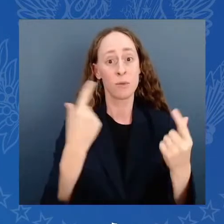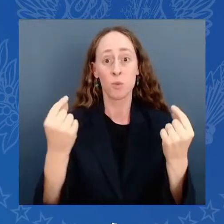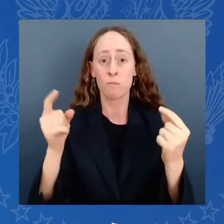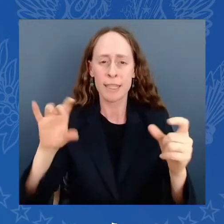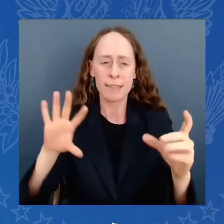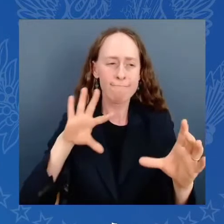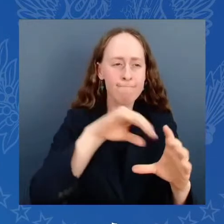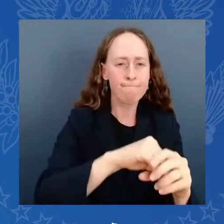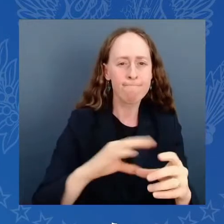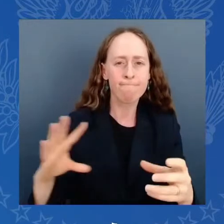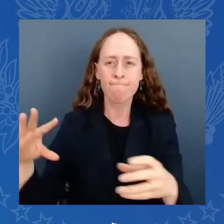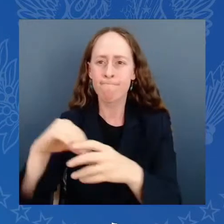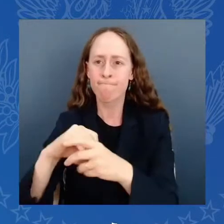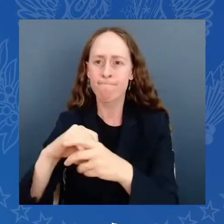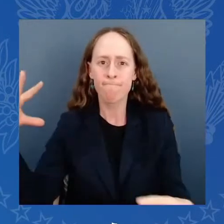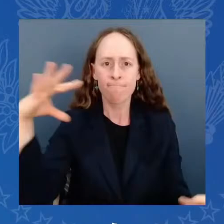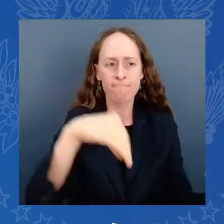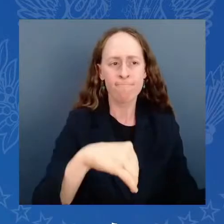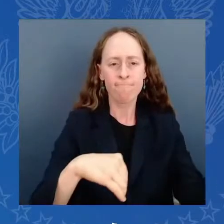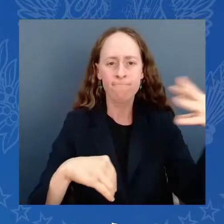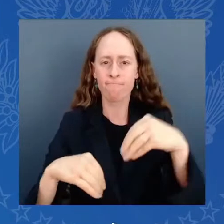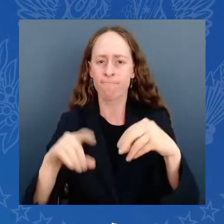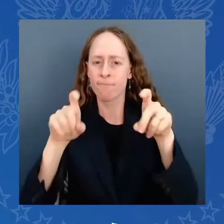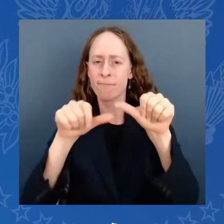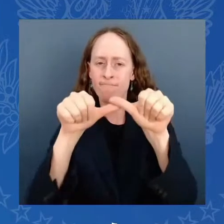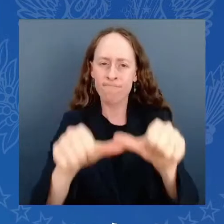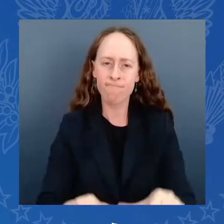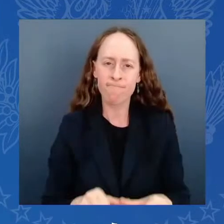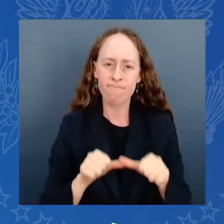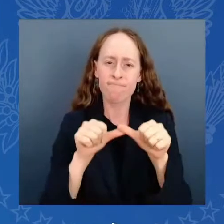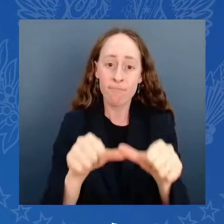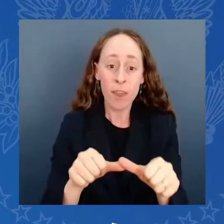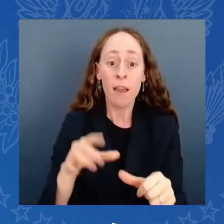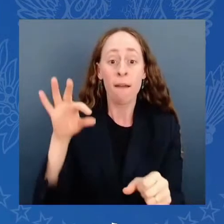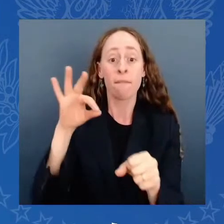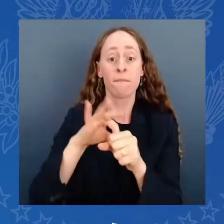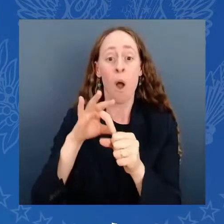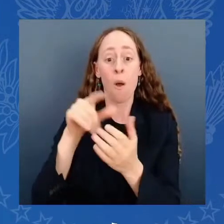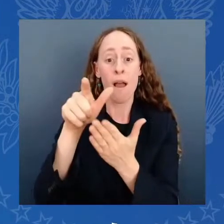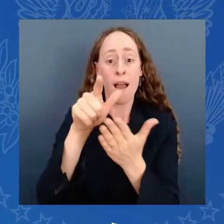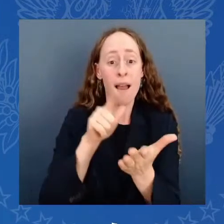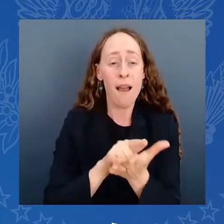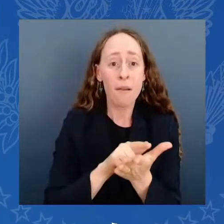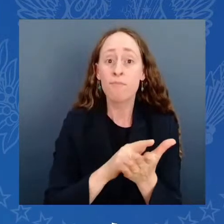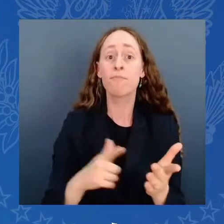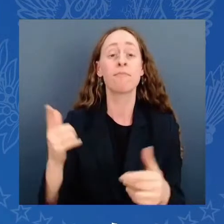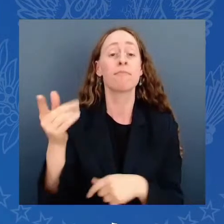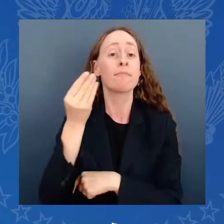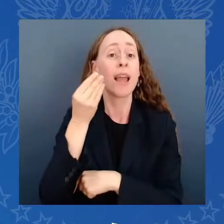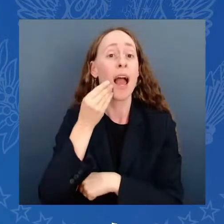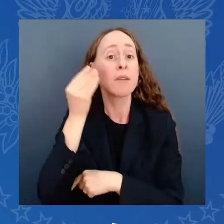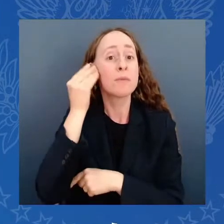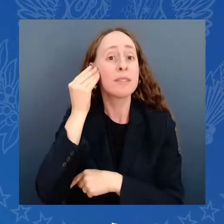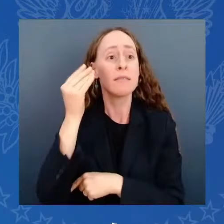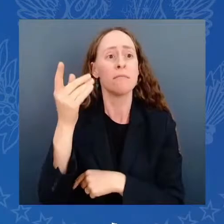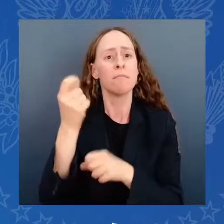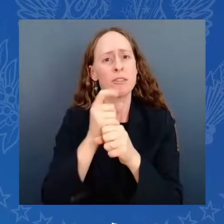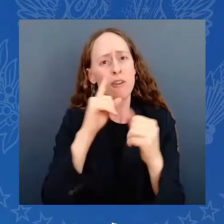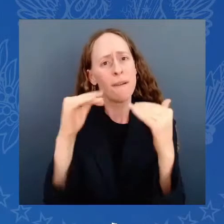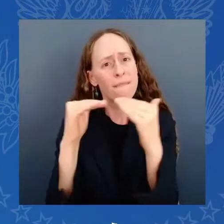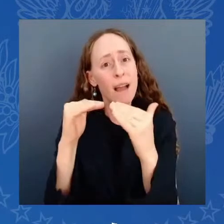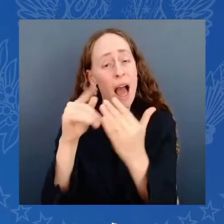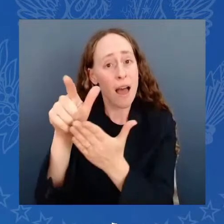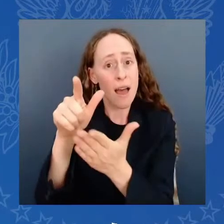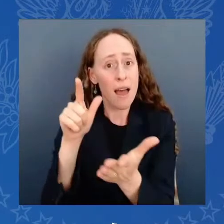Act, all championed and signed by Lyndon Johnson, are on exhibition in the LBJ Library's Great Hall just above